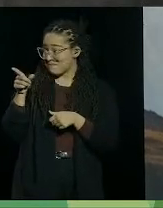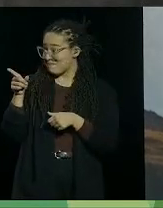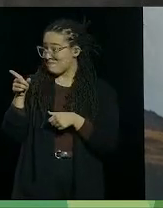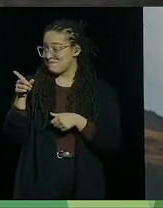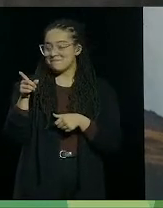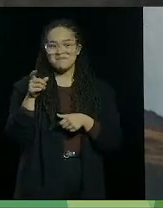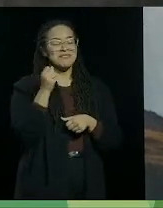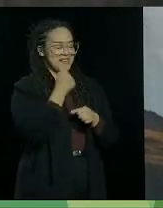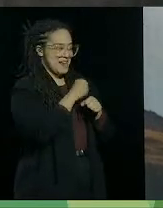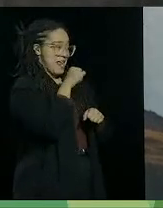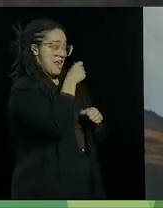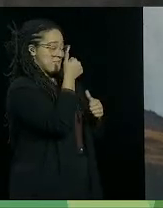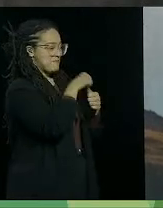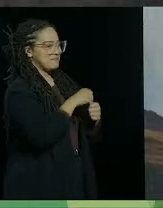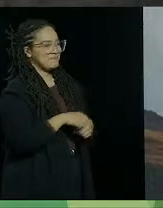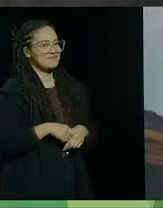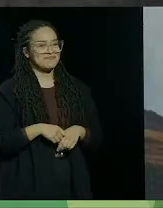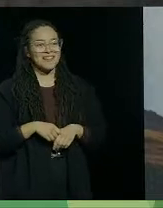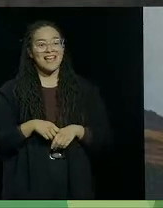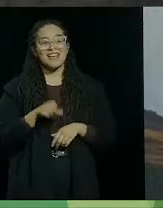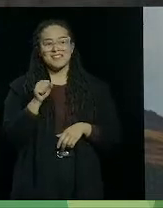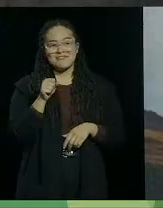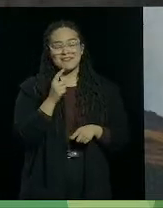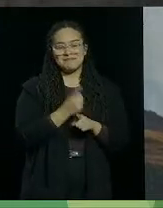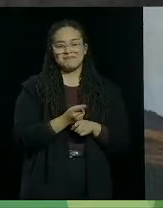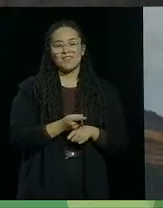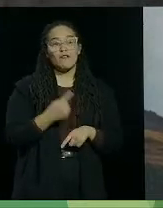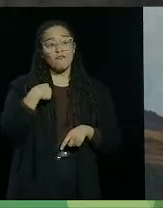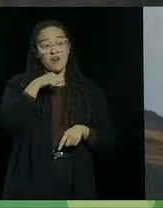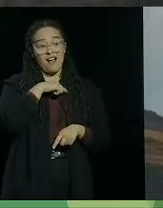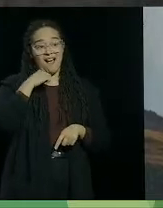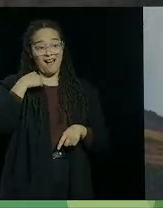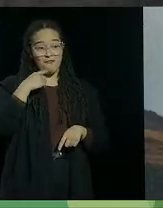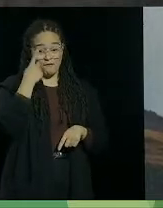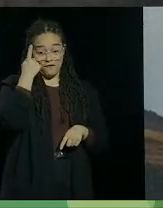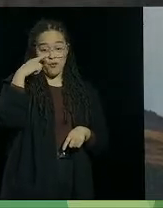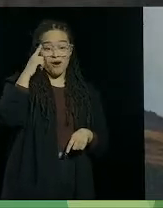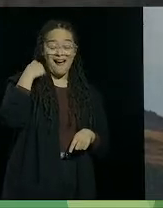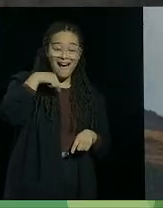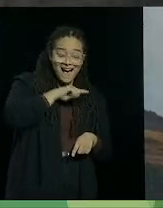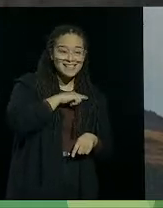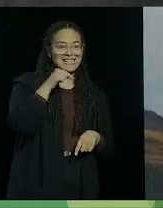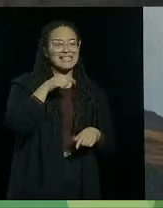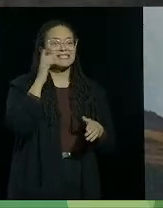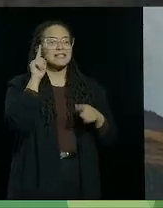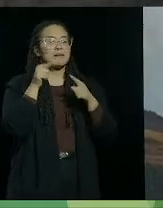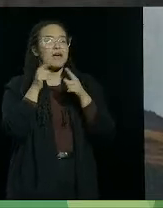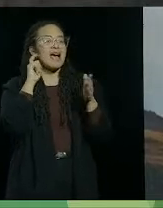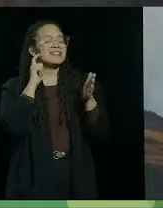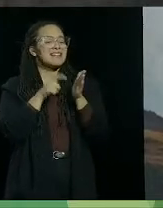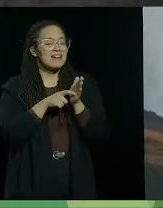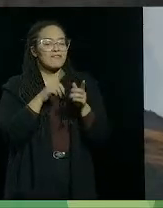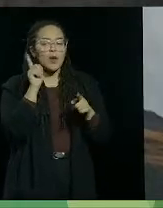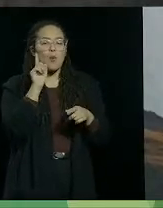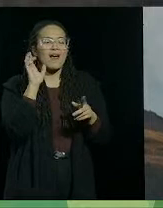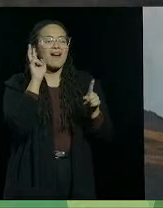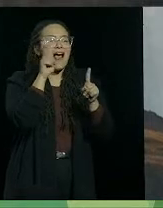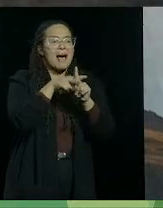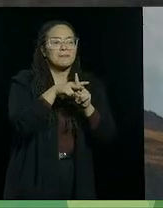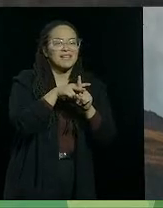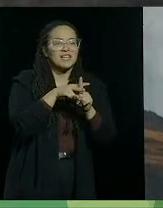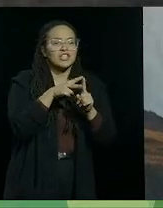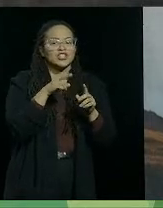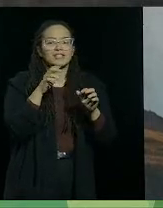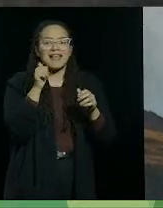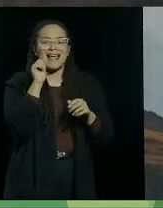remember, of course. Yeah. And absolutely. For us, this is all about identifying applications where AI can be used